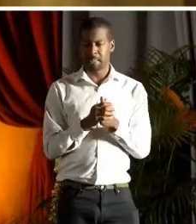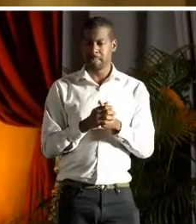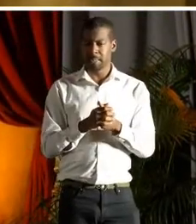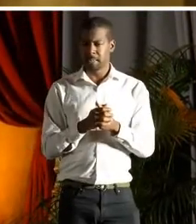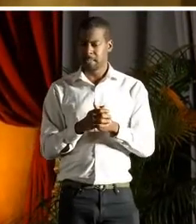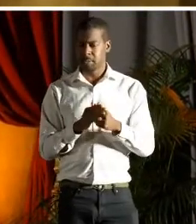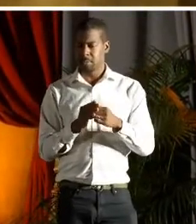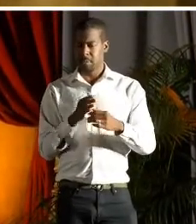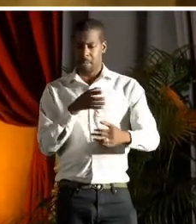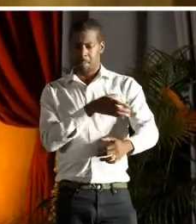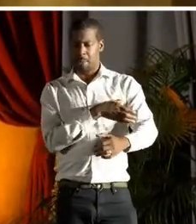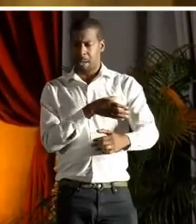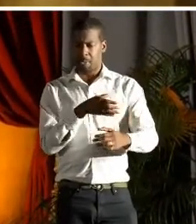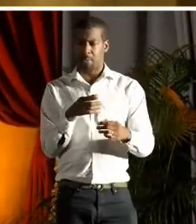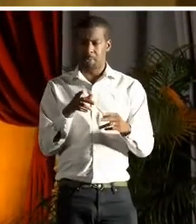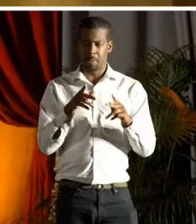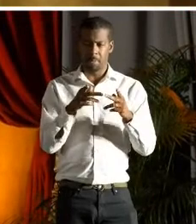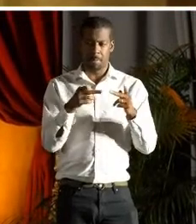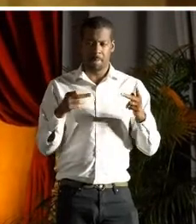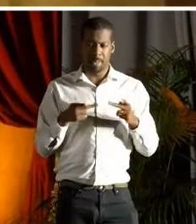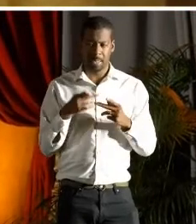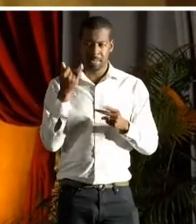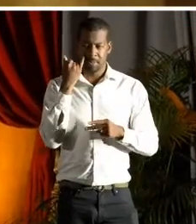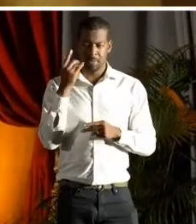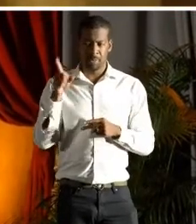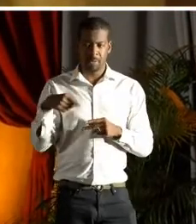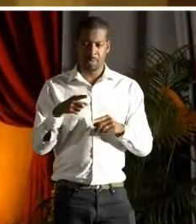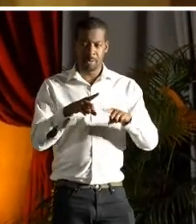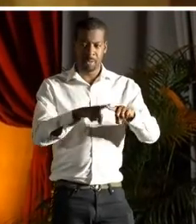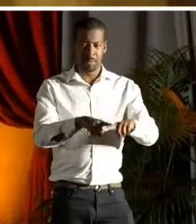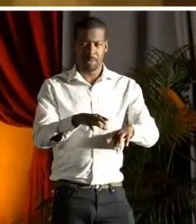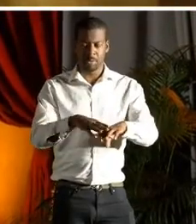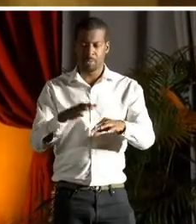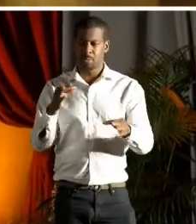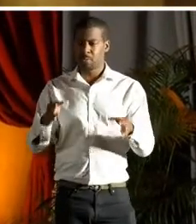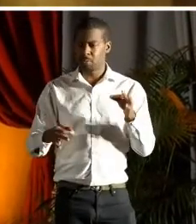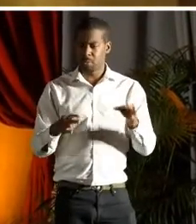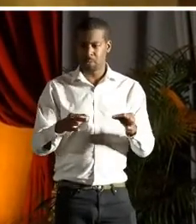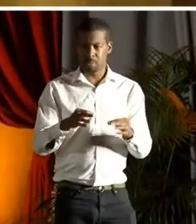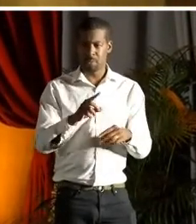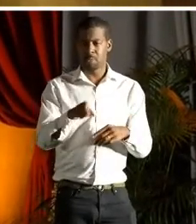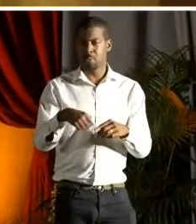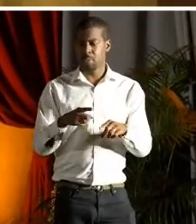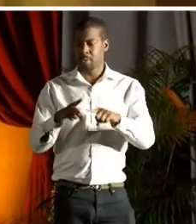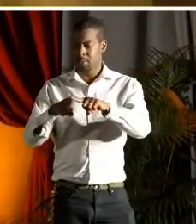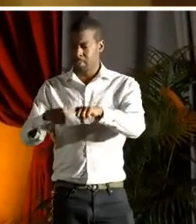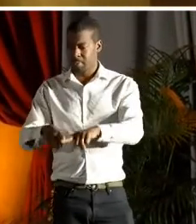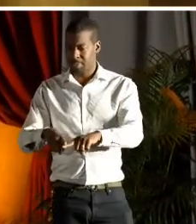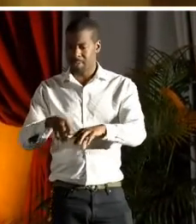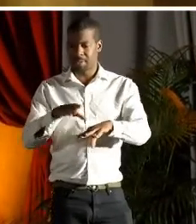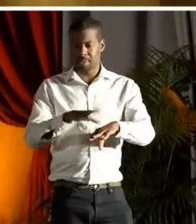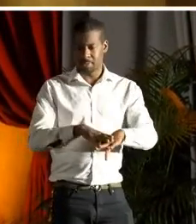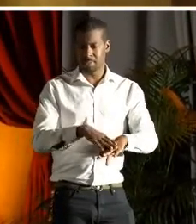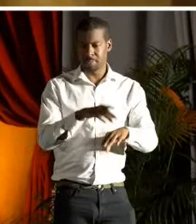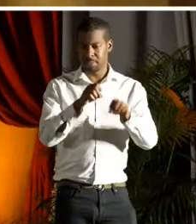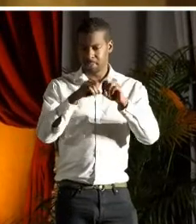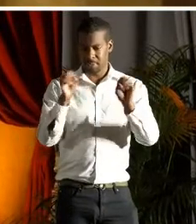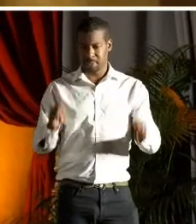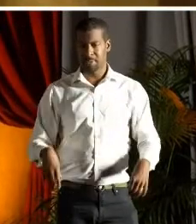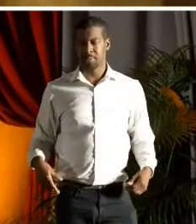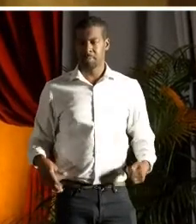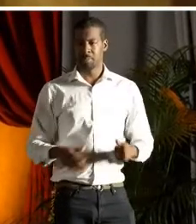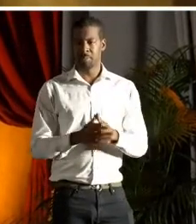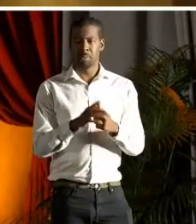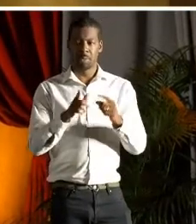our people. If we only rely upon the courts, then we are also relying upon the status quo.